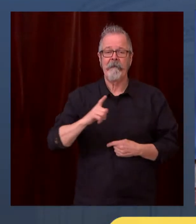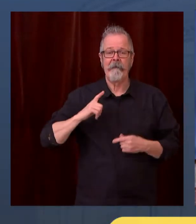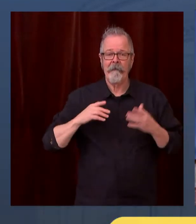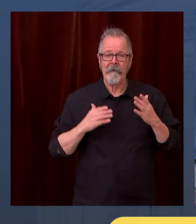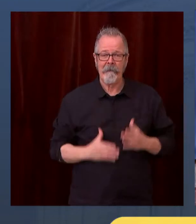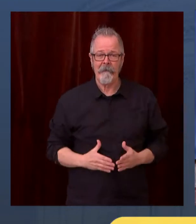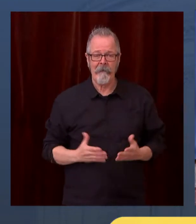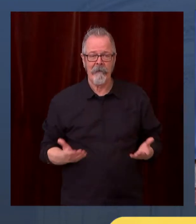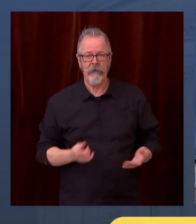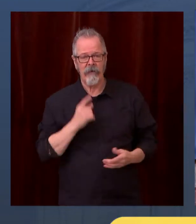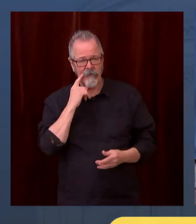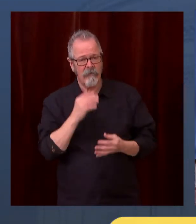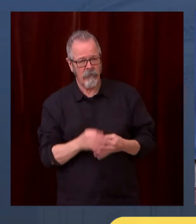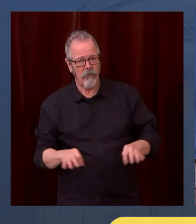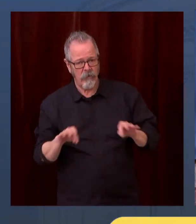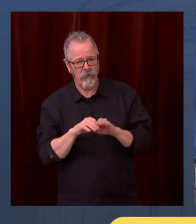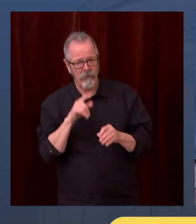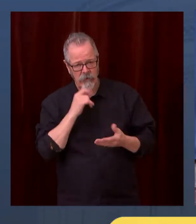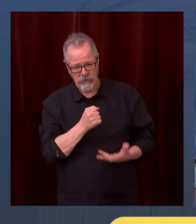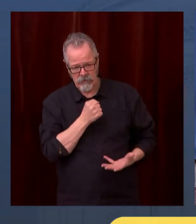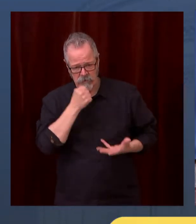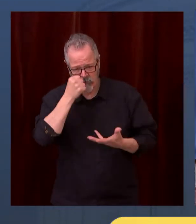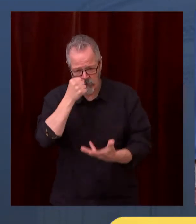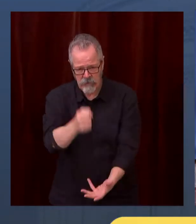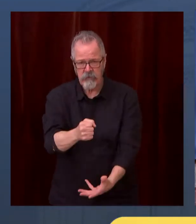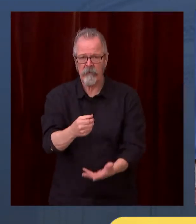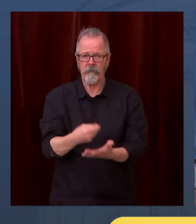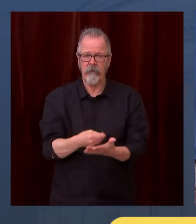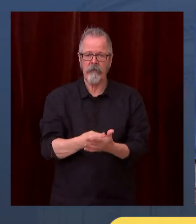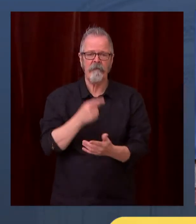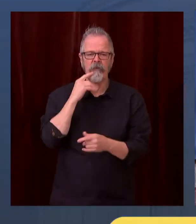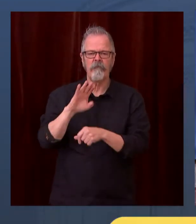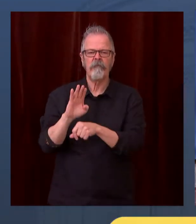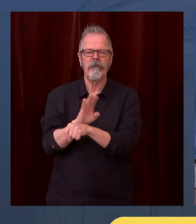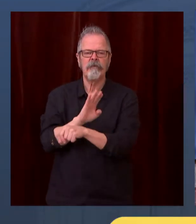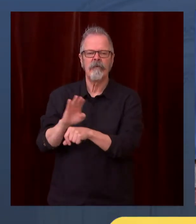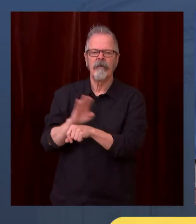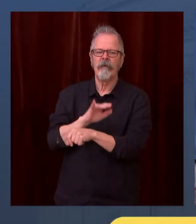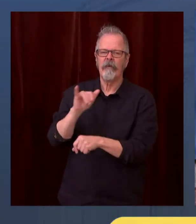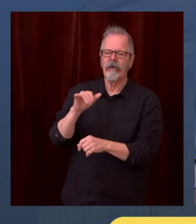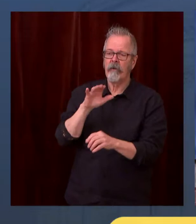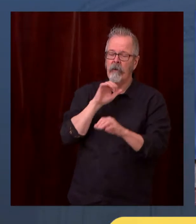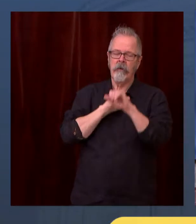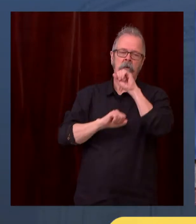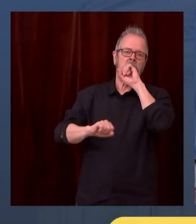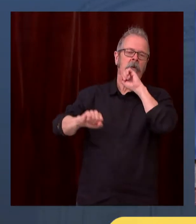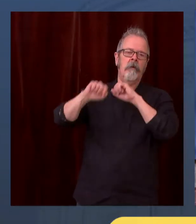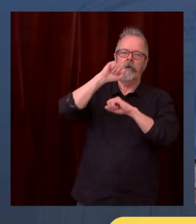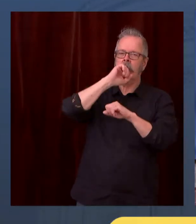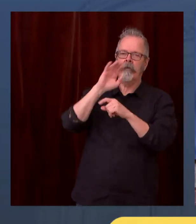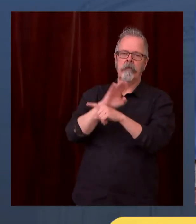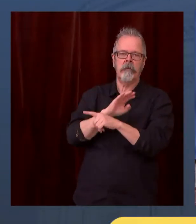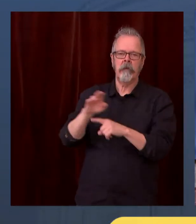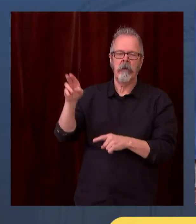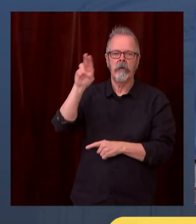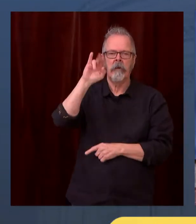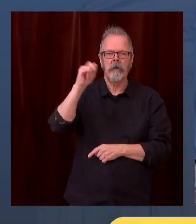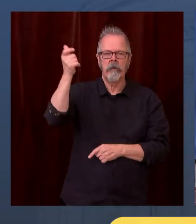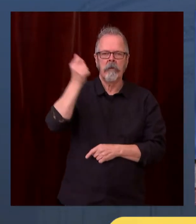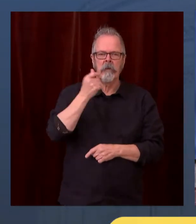to businesses that have experienced a hike and a spike in their unemployment rates because of the COVID